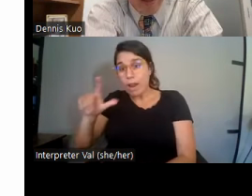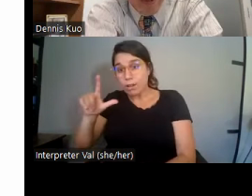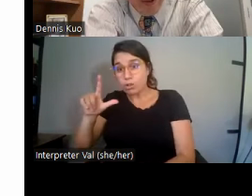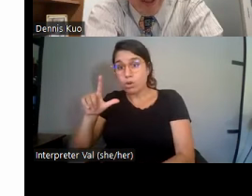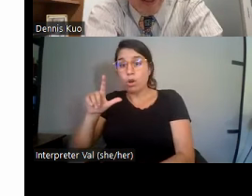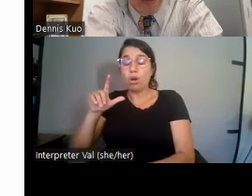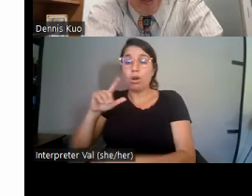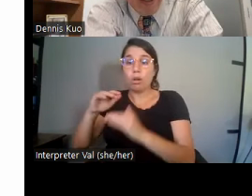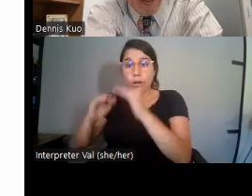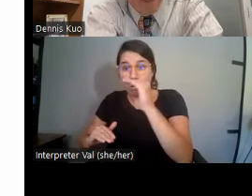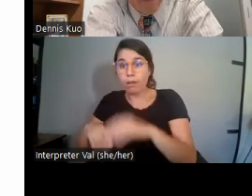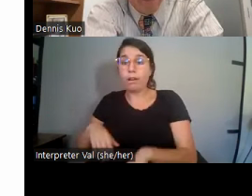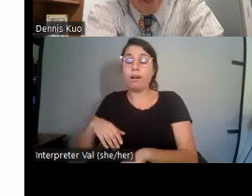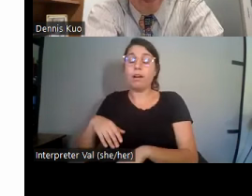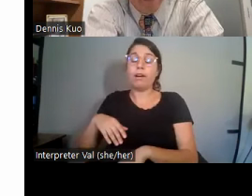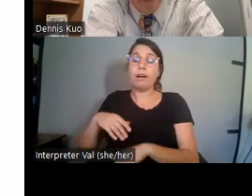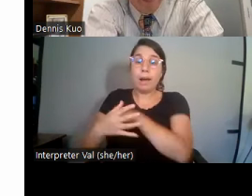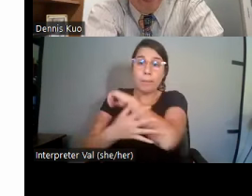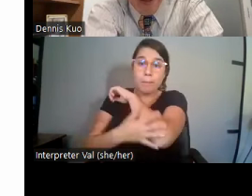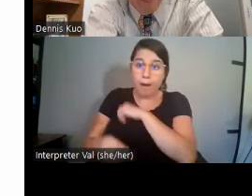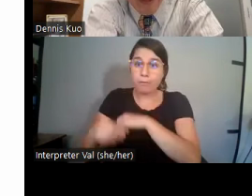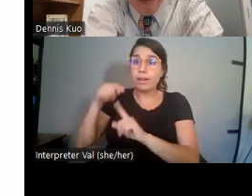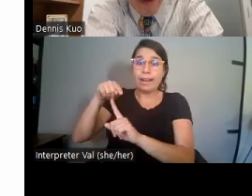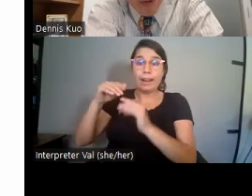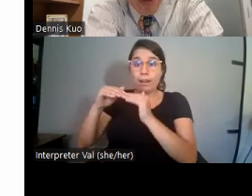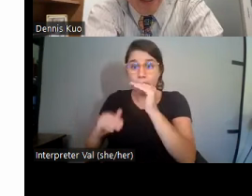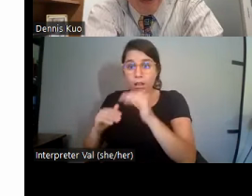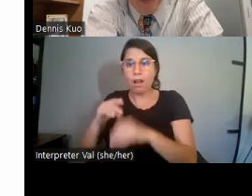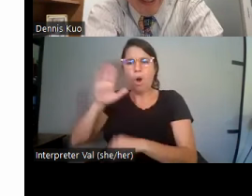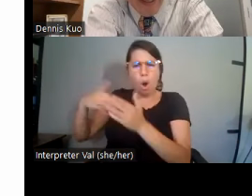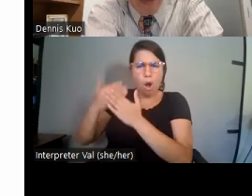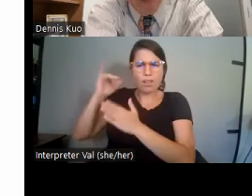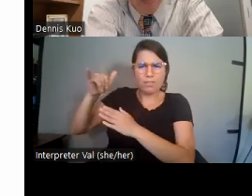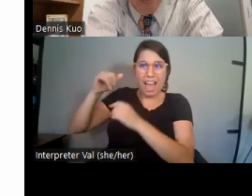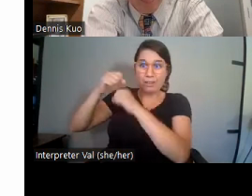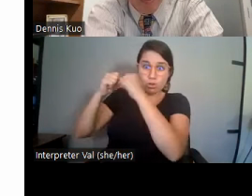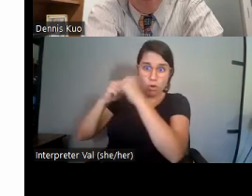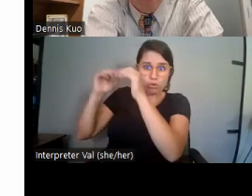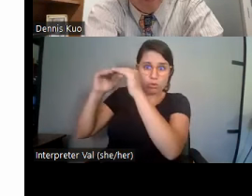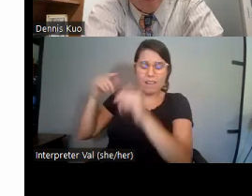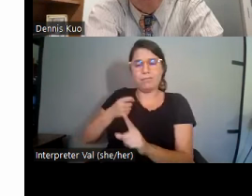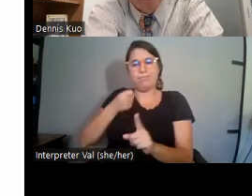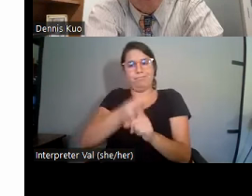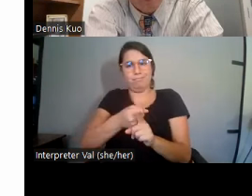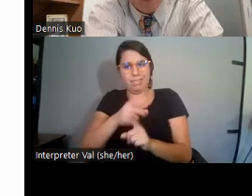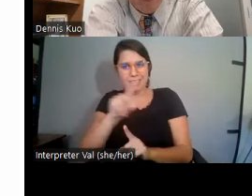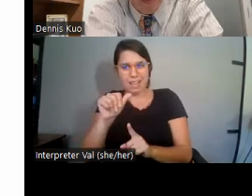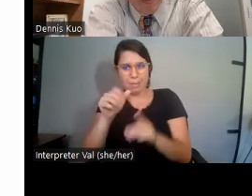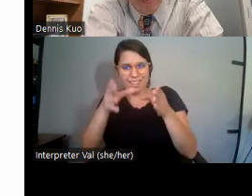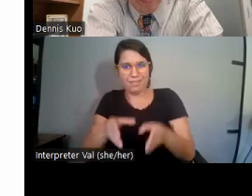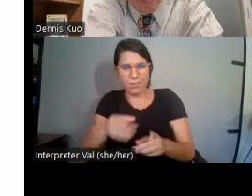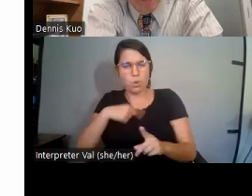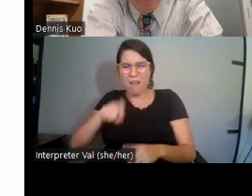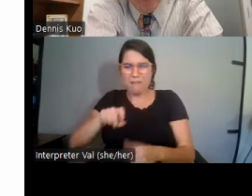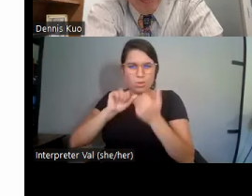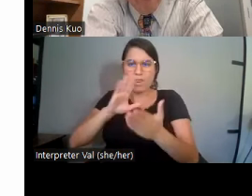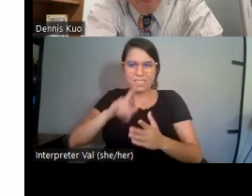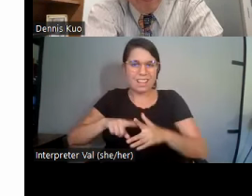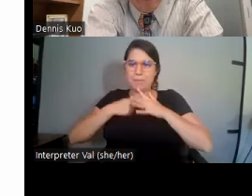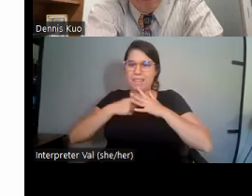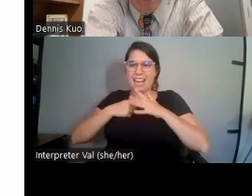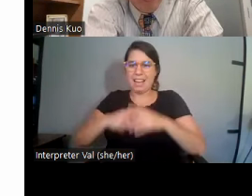the experience of a disabled individual, and that has to be addressed upfront. There is